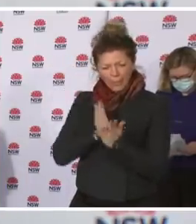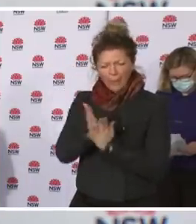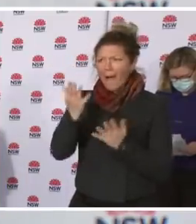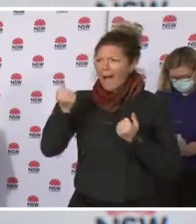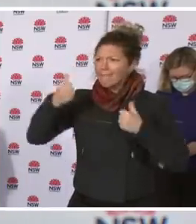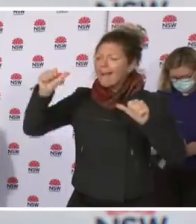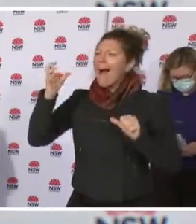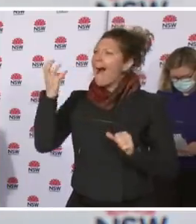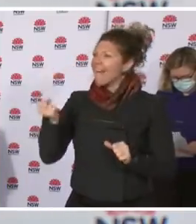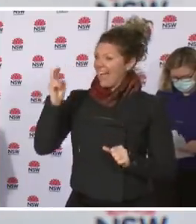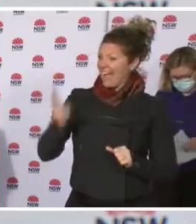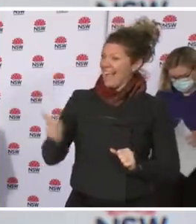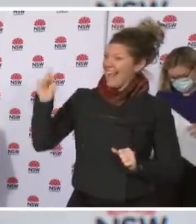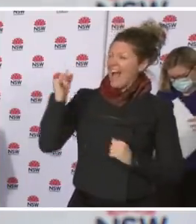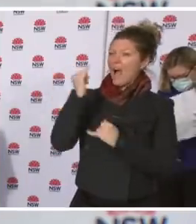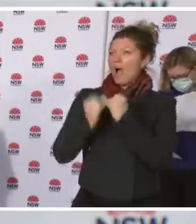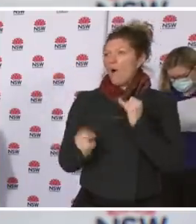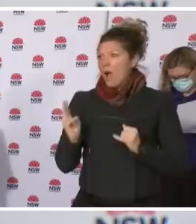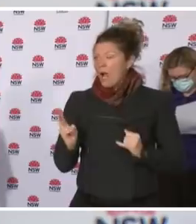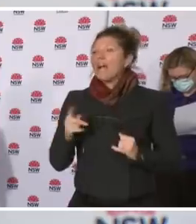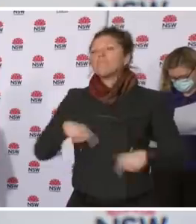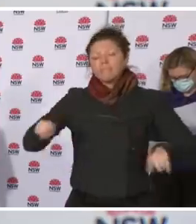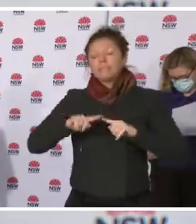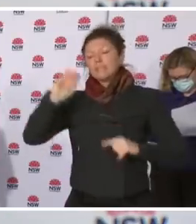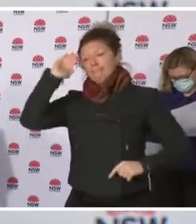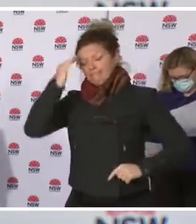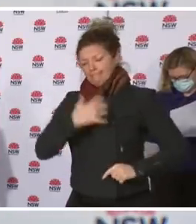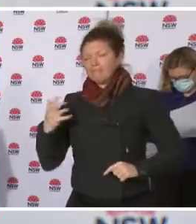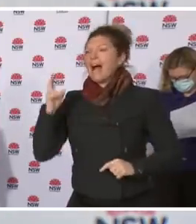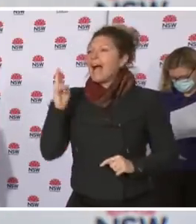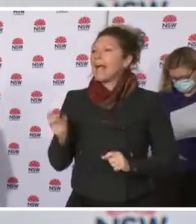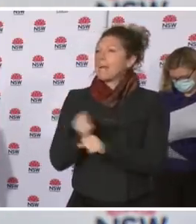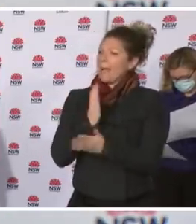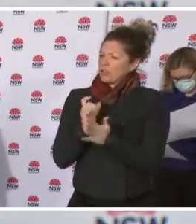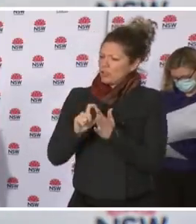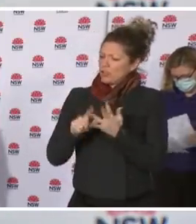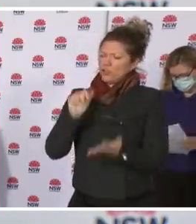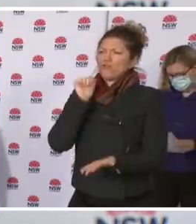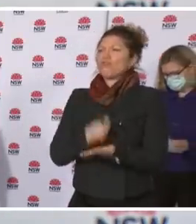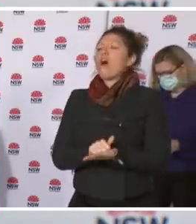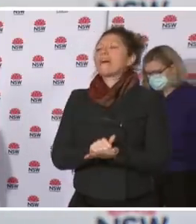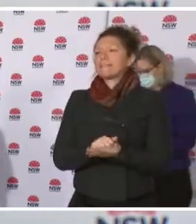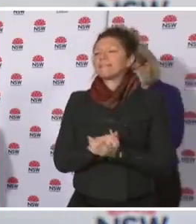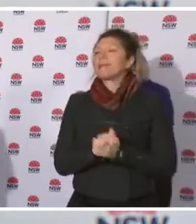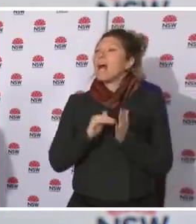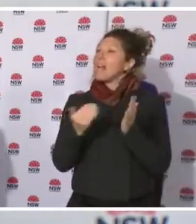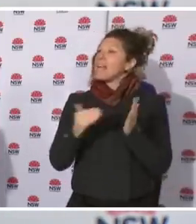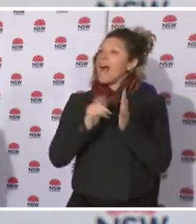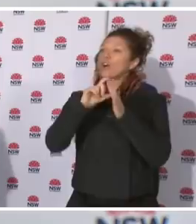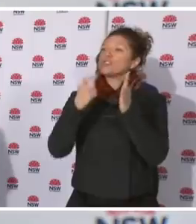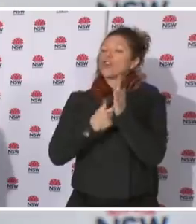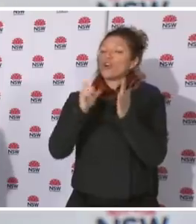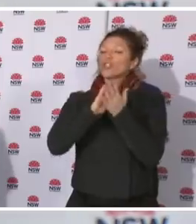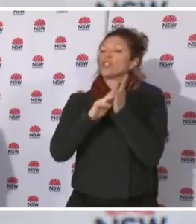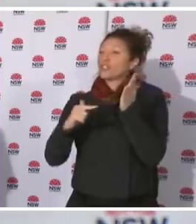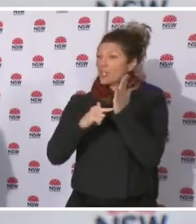messages provided every day and making sure all of us are doing the right thing. I'll now ask Dr. Chant to provide her update, then Deputy Commissioner Warboys,